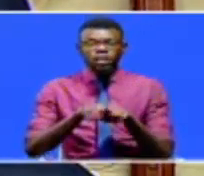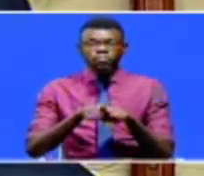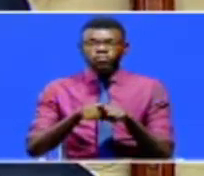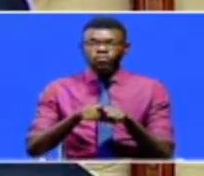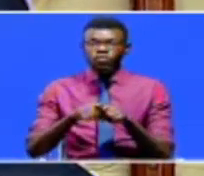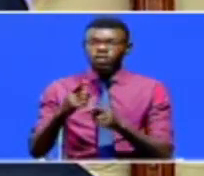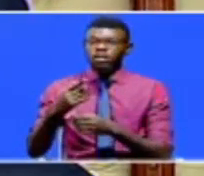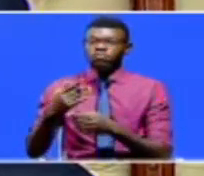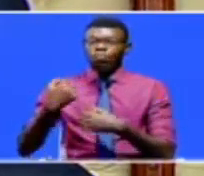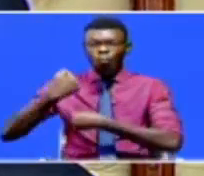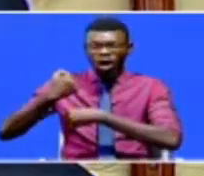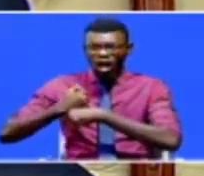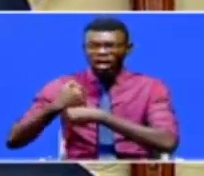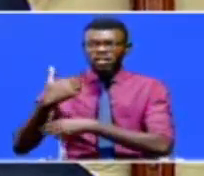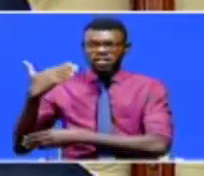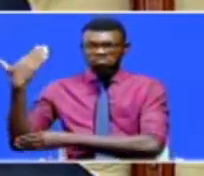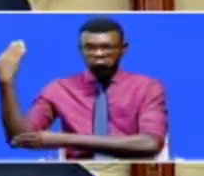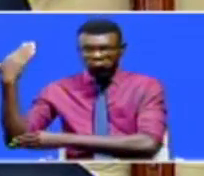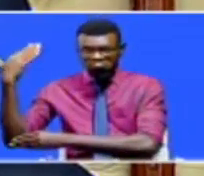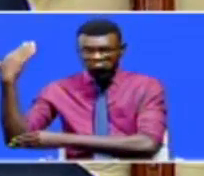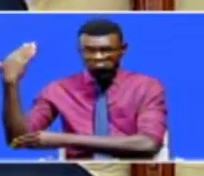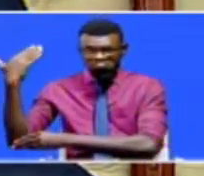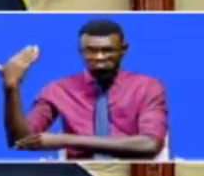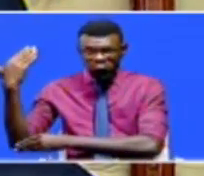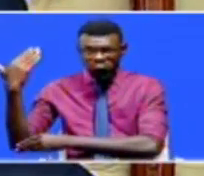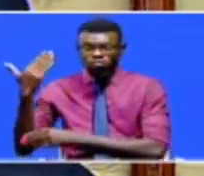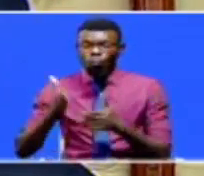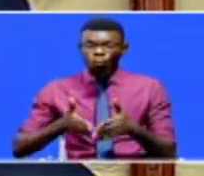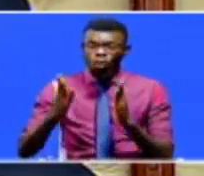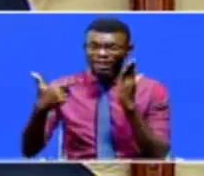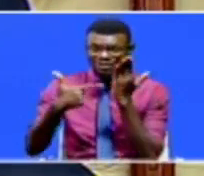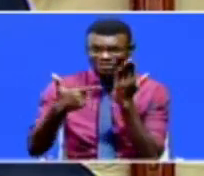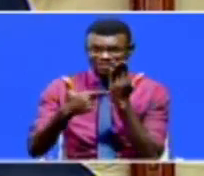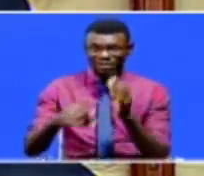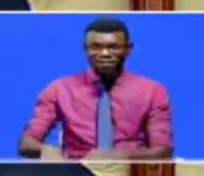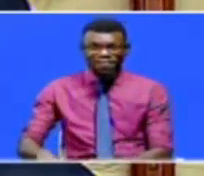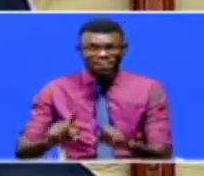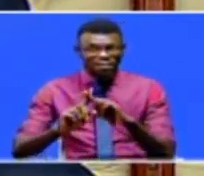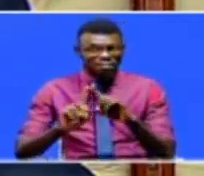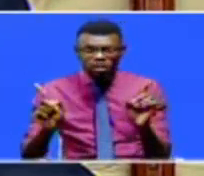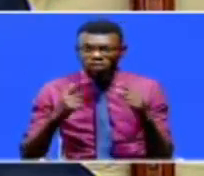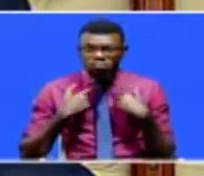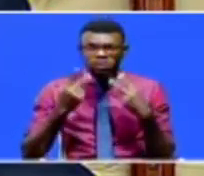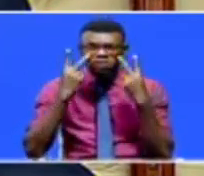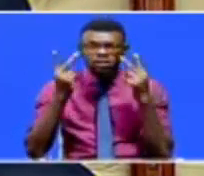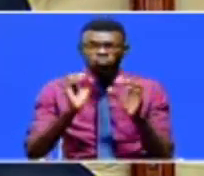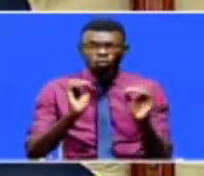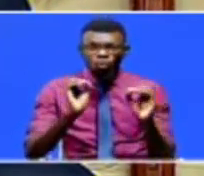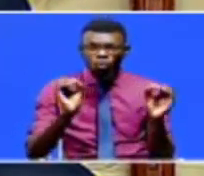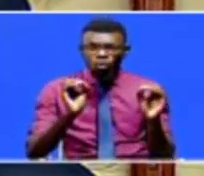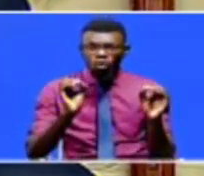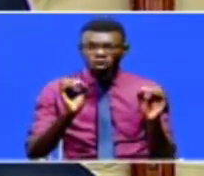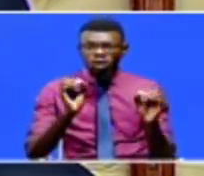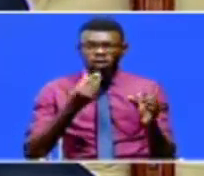to give sermons using these same platforms. Mm-hmm. However, I'm here to see somebody who can be able to